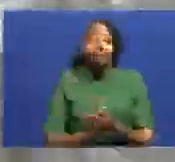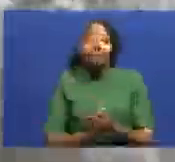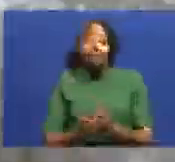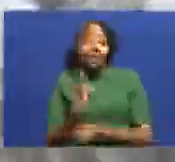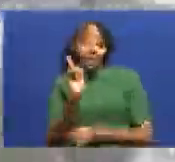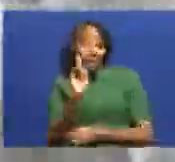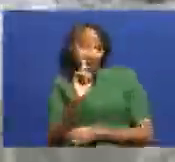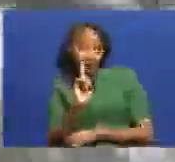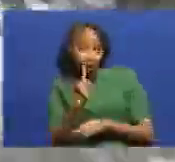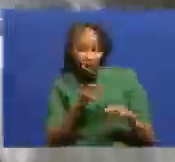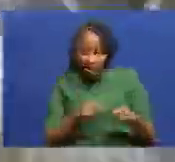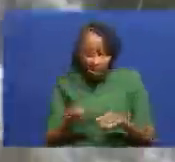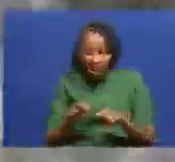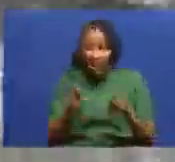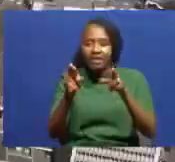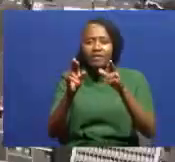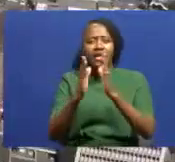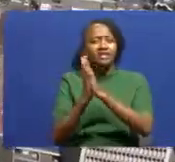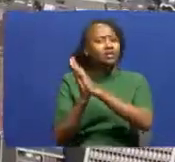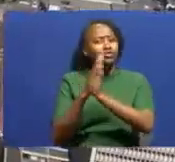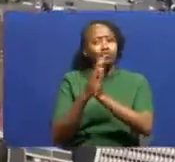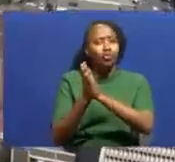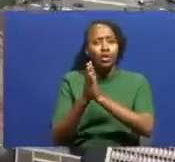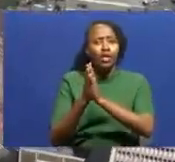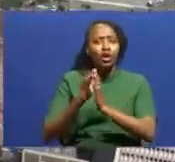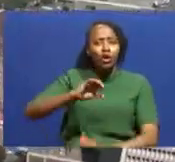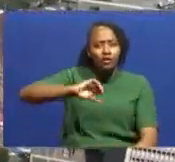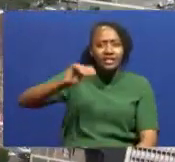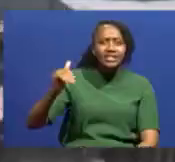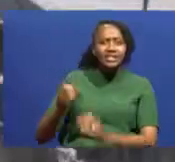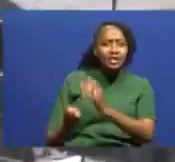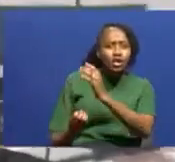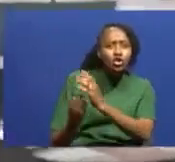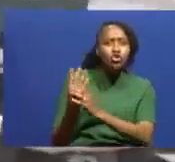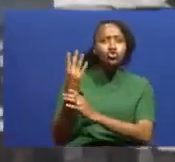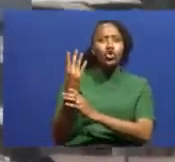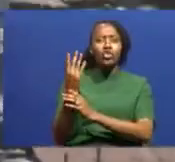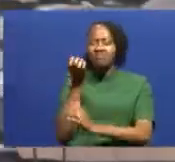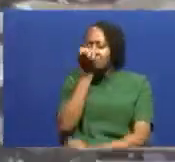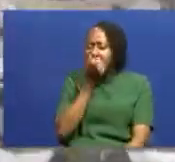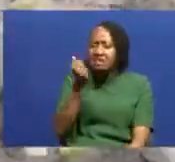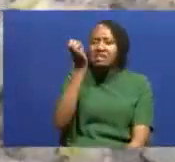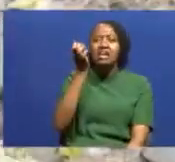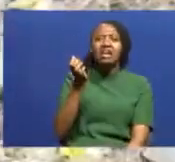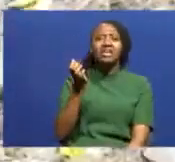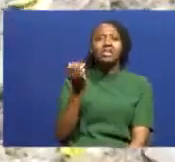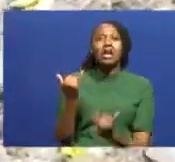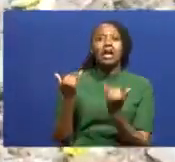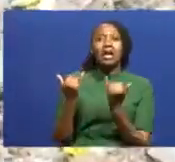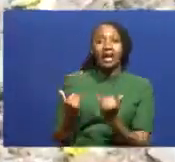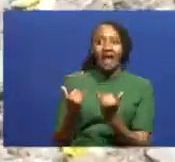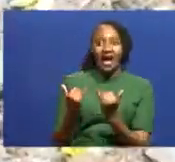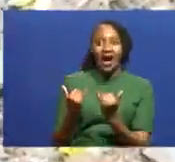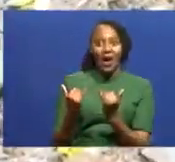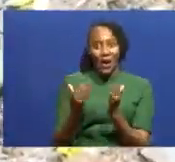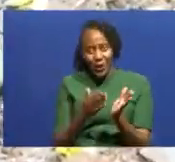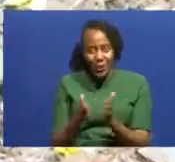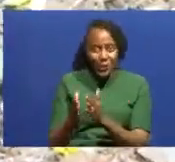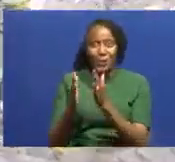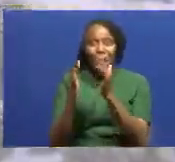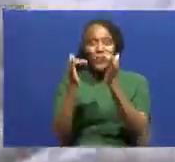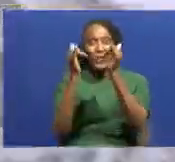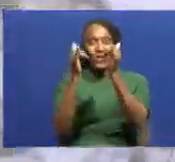Nairobi River is the story of a city, its growth, its neglect, and now its chance at